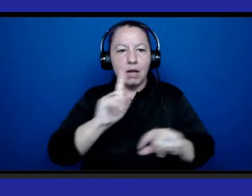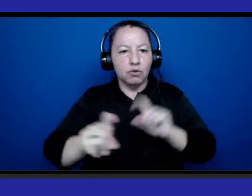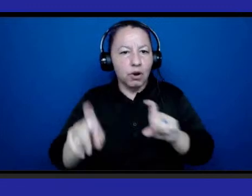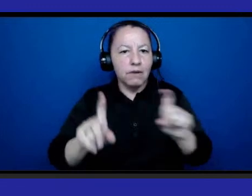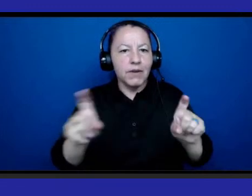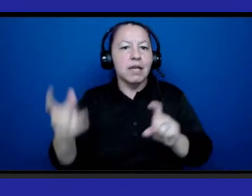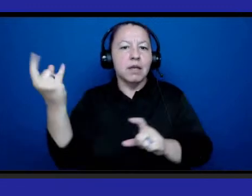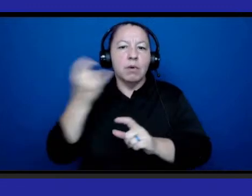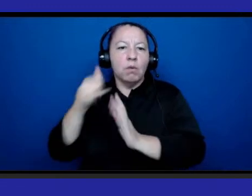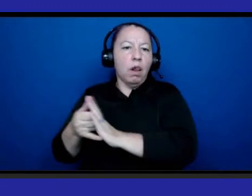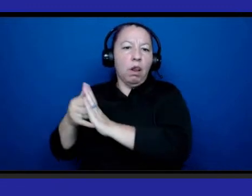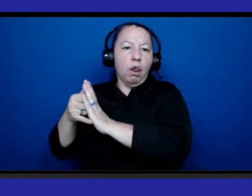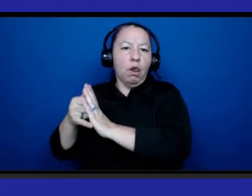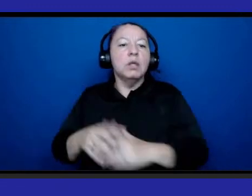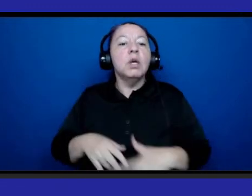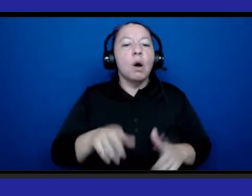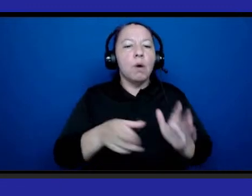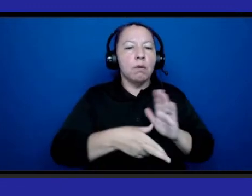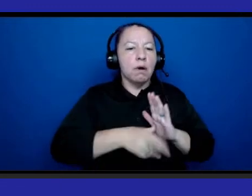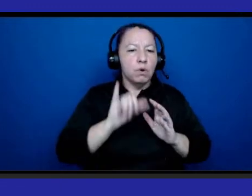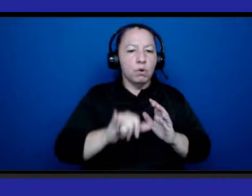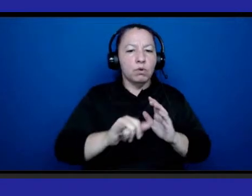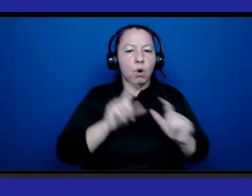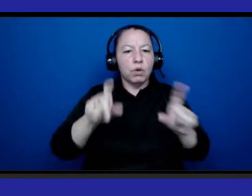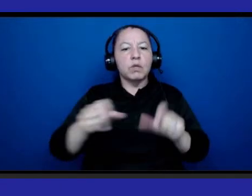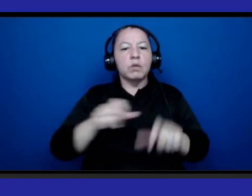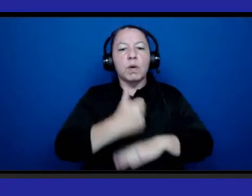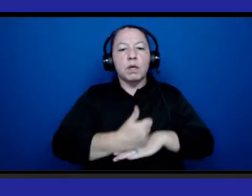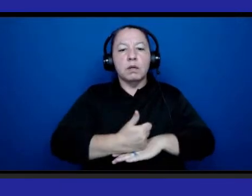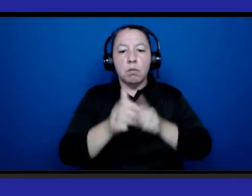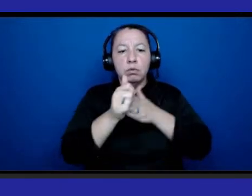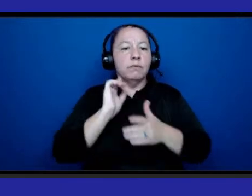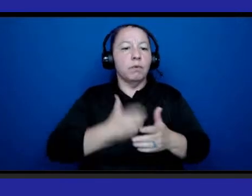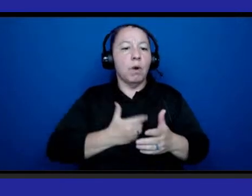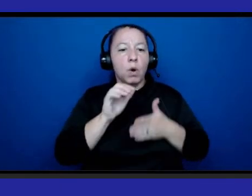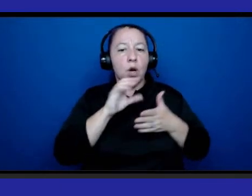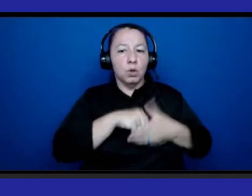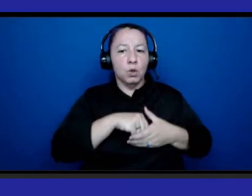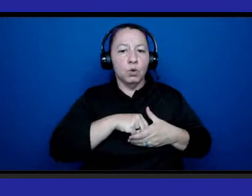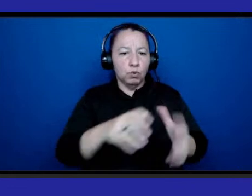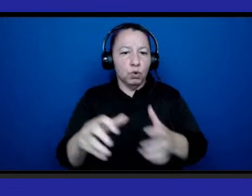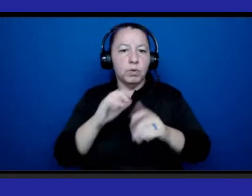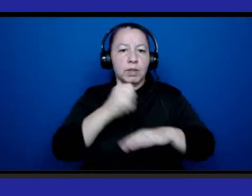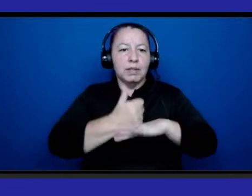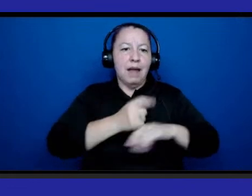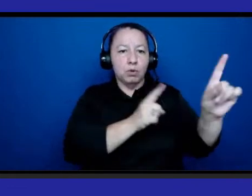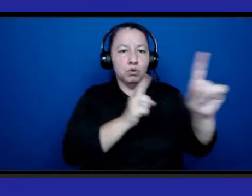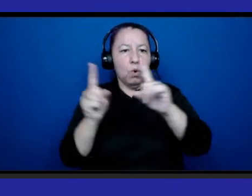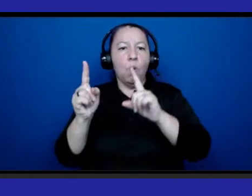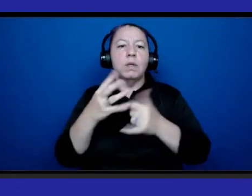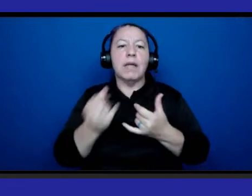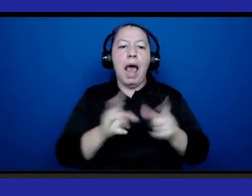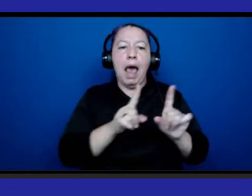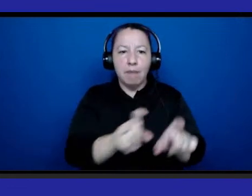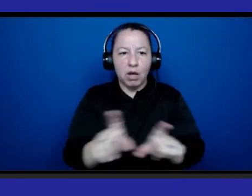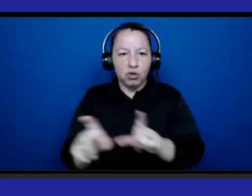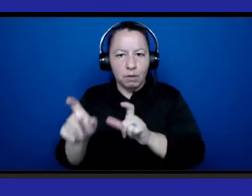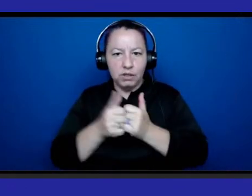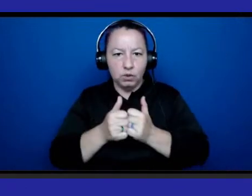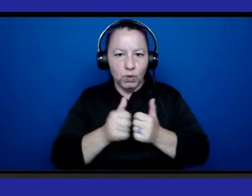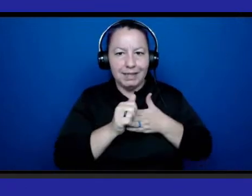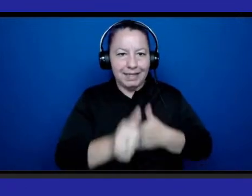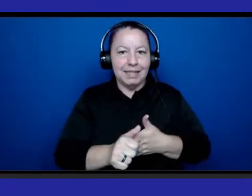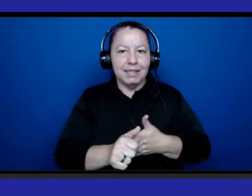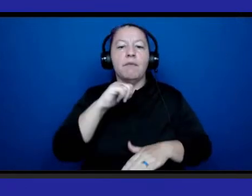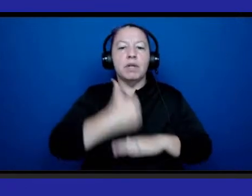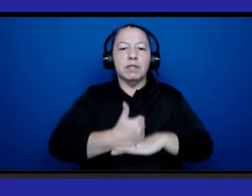reviewed those surveys, we've established leads for our inclusion groups, we've established goals and metrics with leads, and we've established a monthly meeting